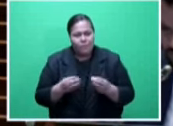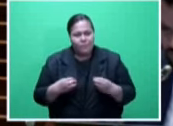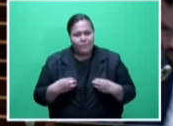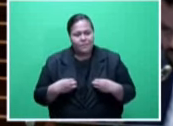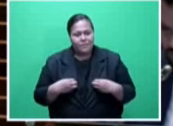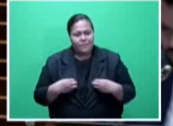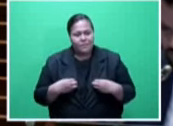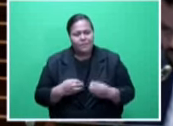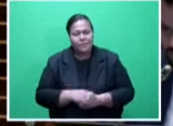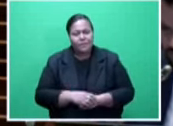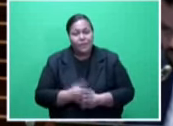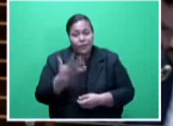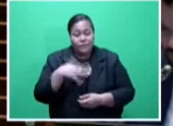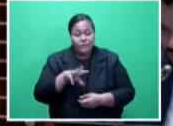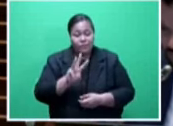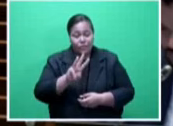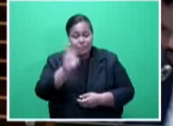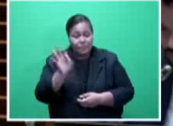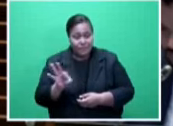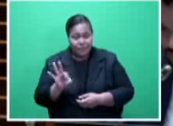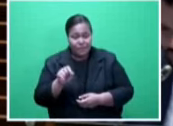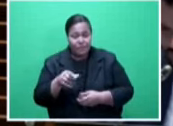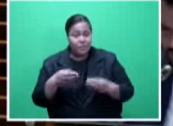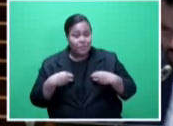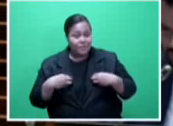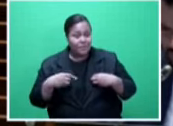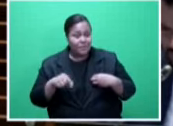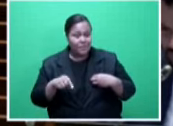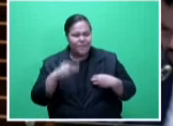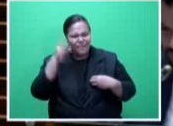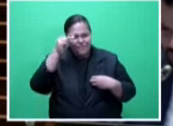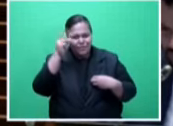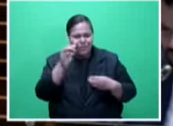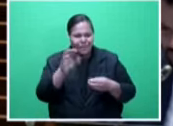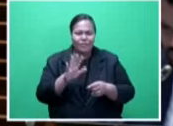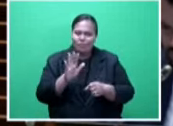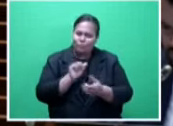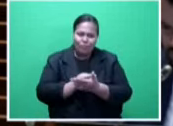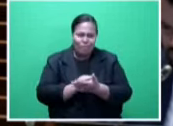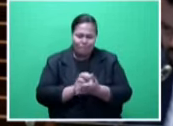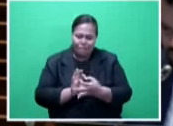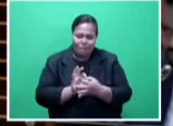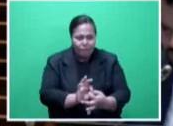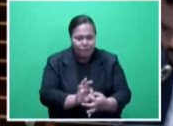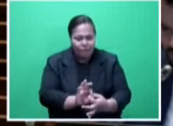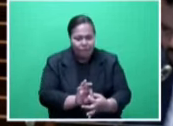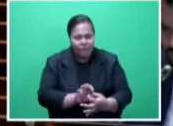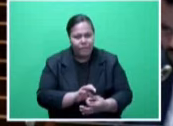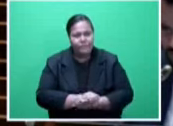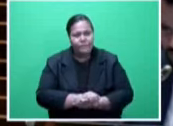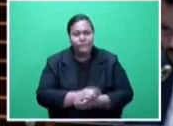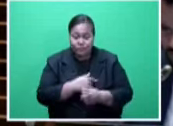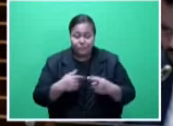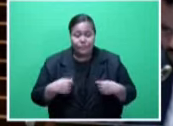enterprises, and 53% of those businesses are Fijian crafted licenses, meaning that we are